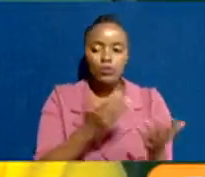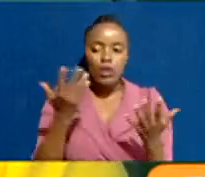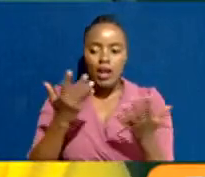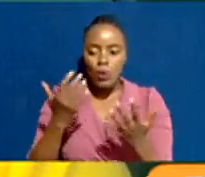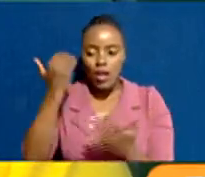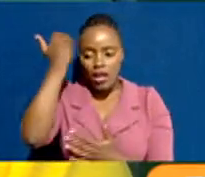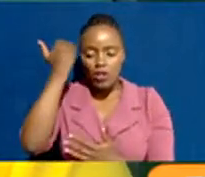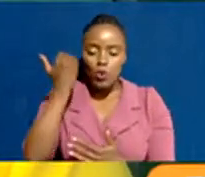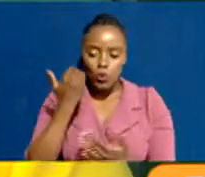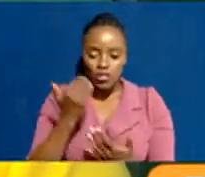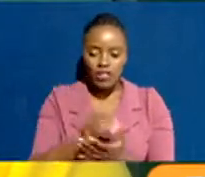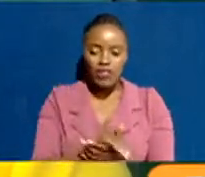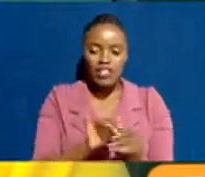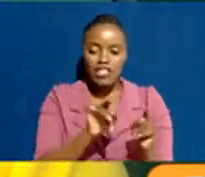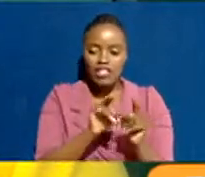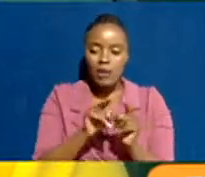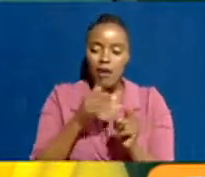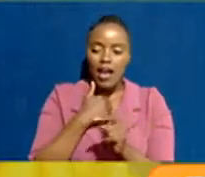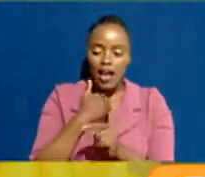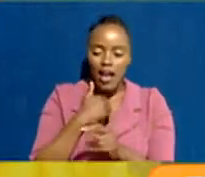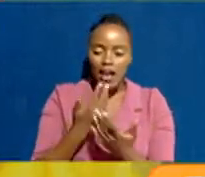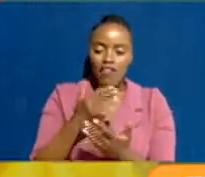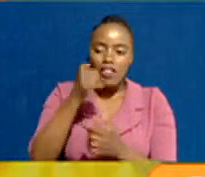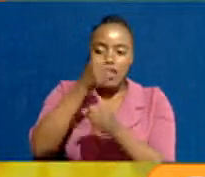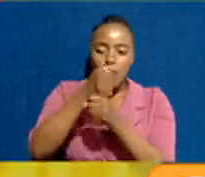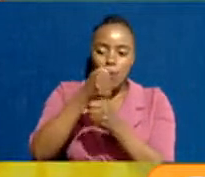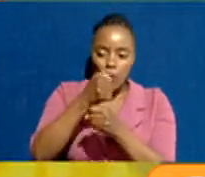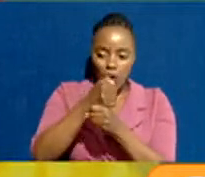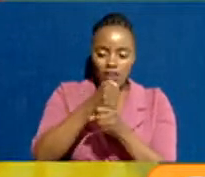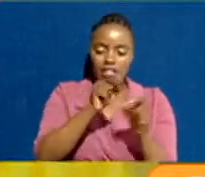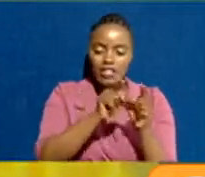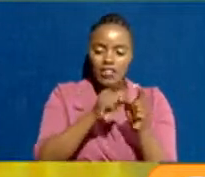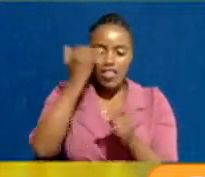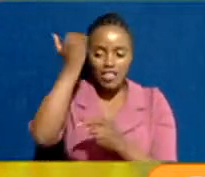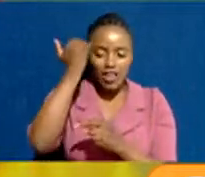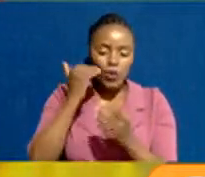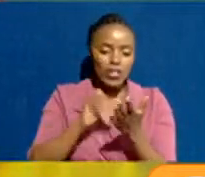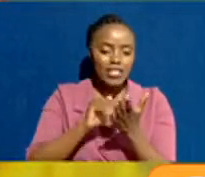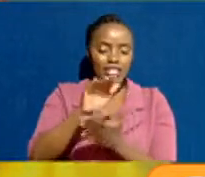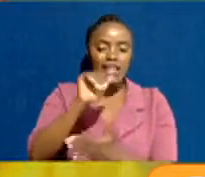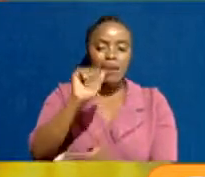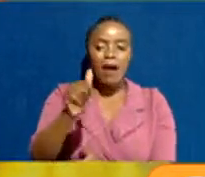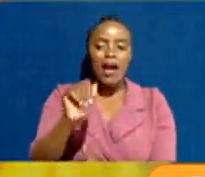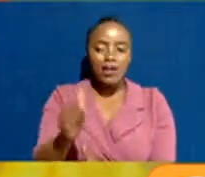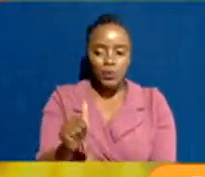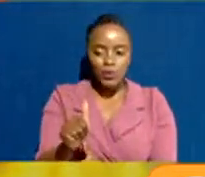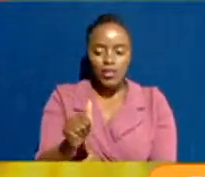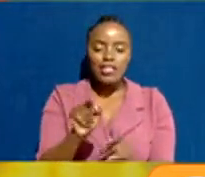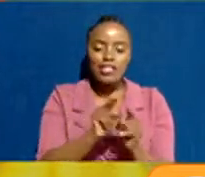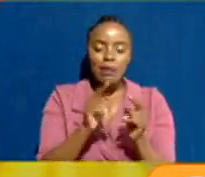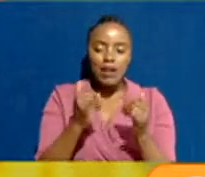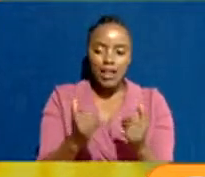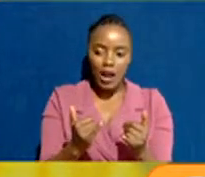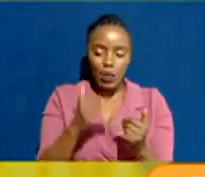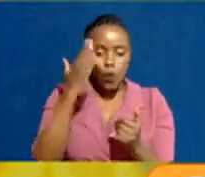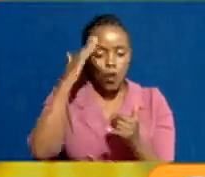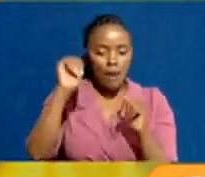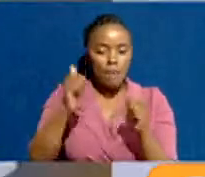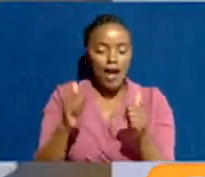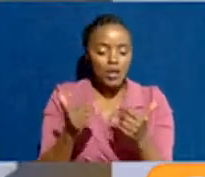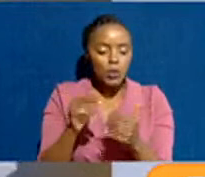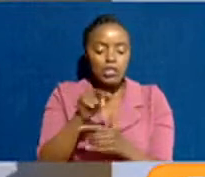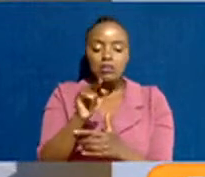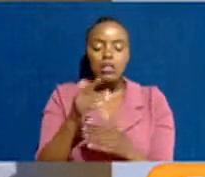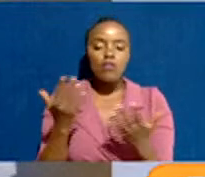kotini. Juu ahukumiwa na makosa ya hakuna kotini waliwapeleka. Sasa hatujui kwenye mahali